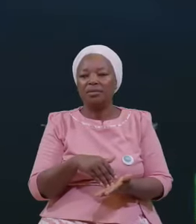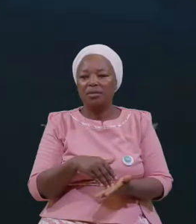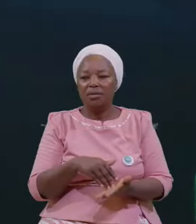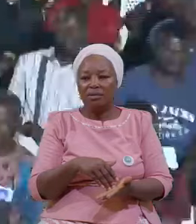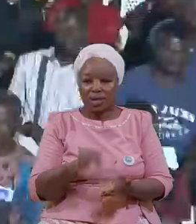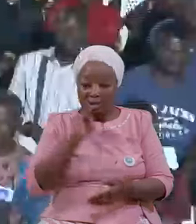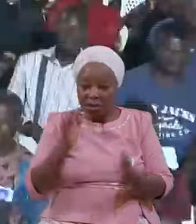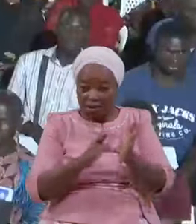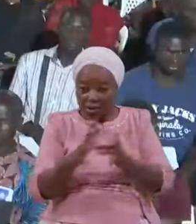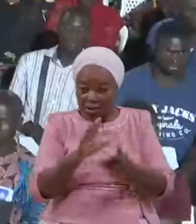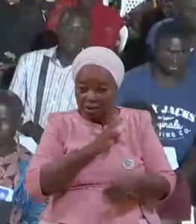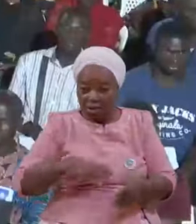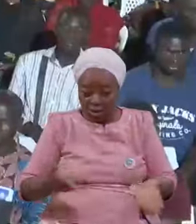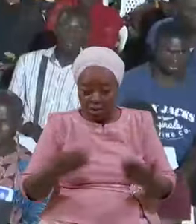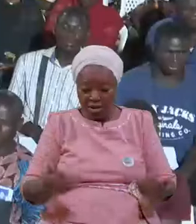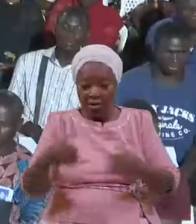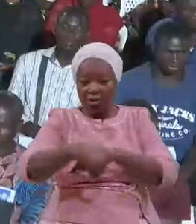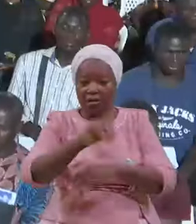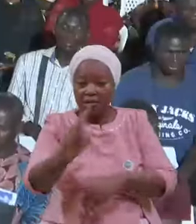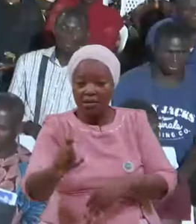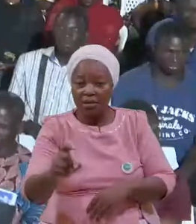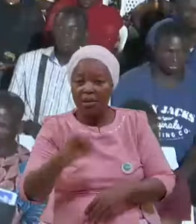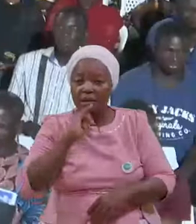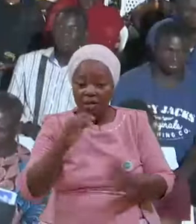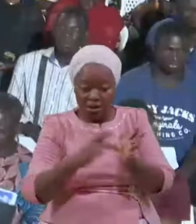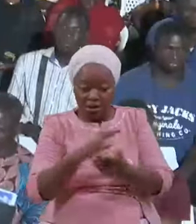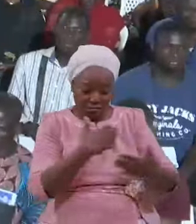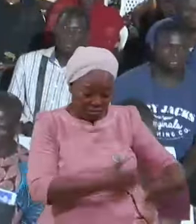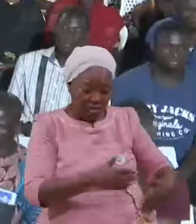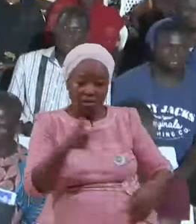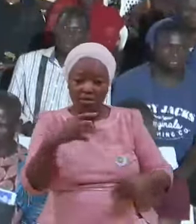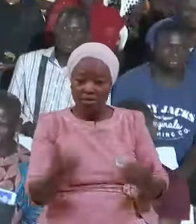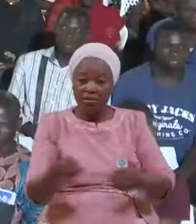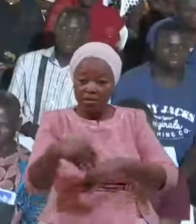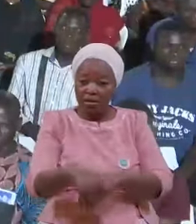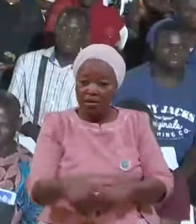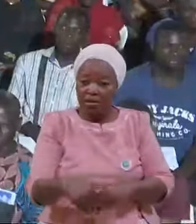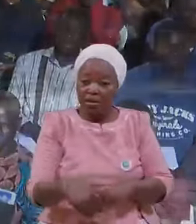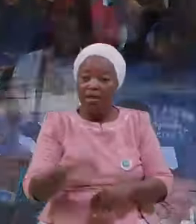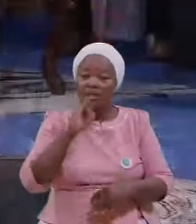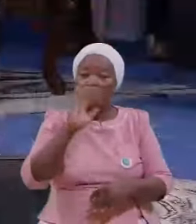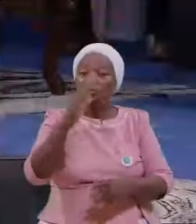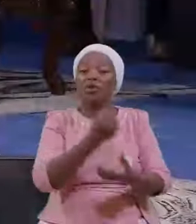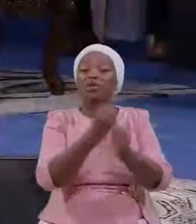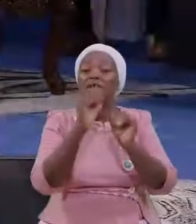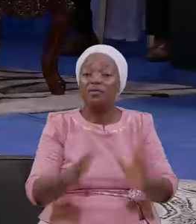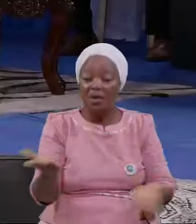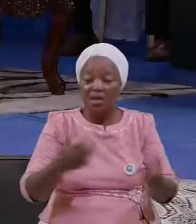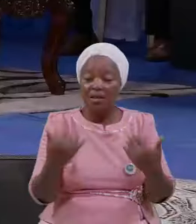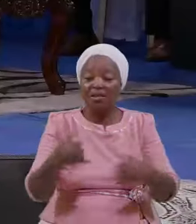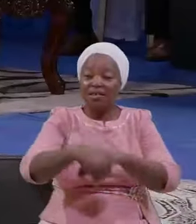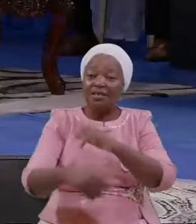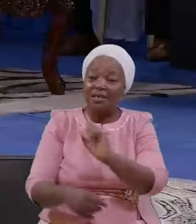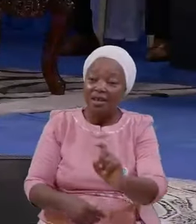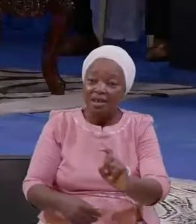tonight? Is he by your side there tonight? Is your Savior here tonight? Is